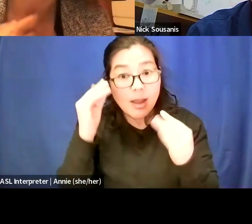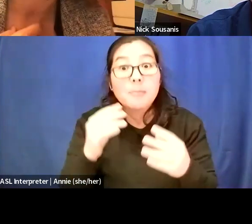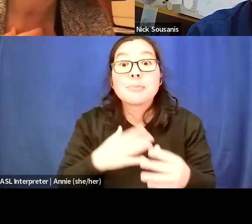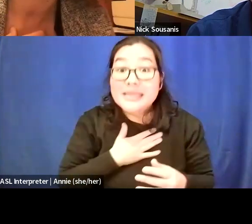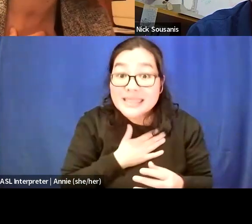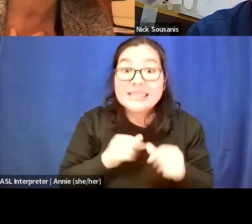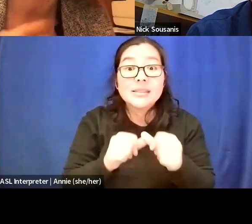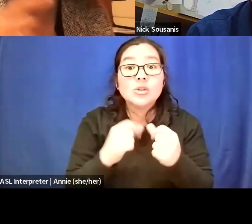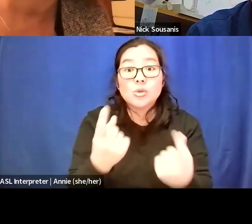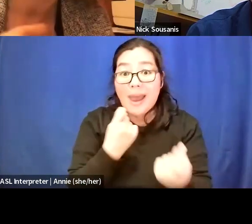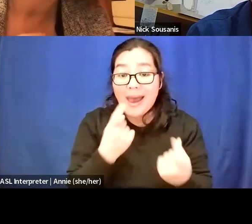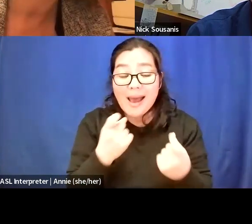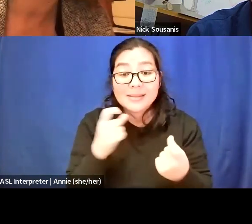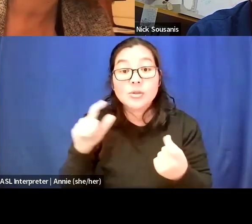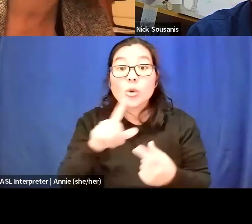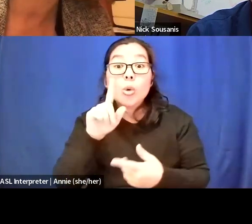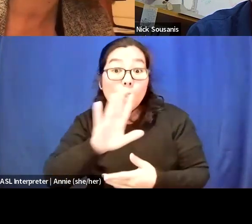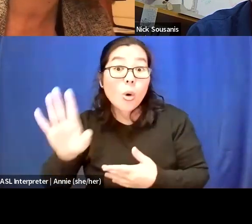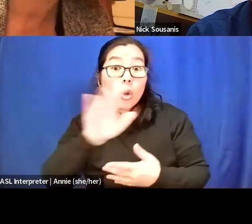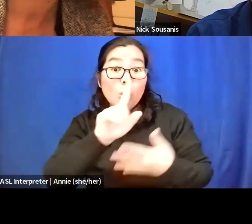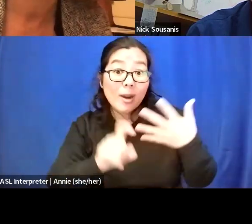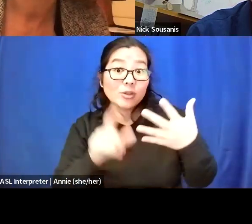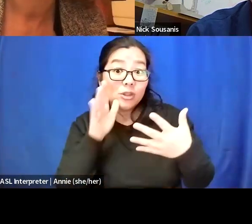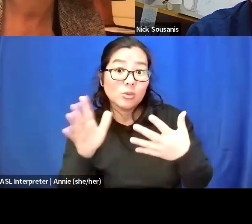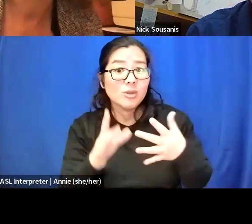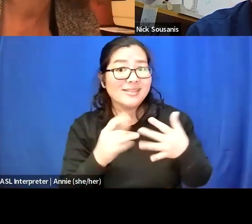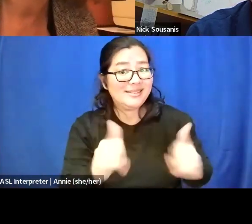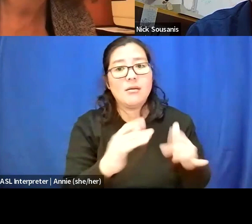still use them to guide things, and we'll try to get to a couple of them in a minute.